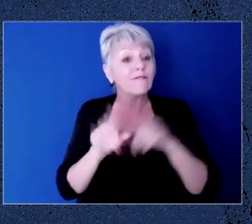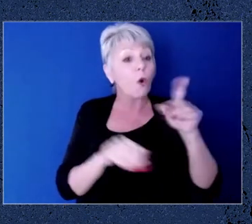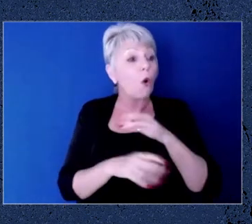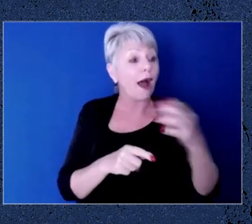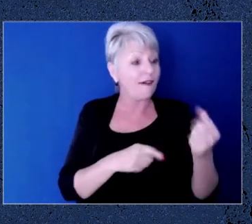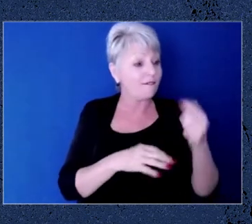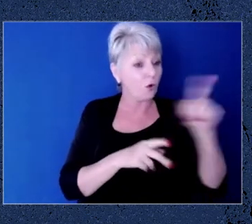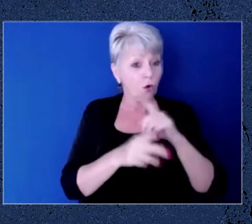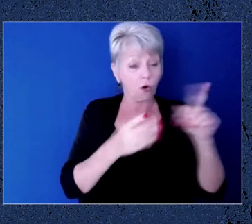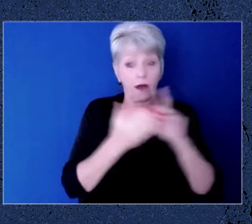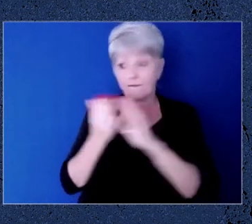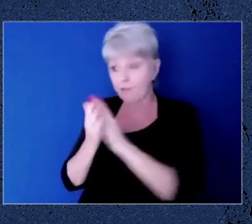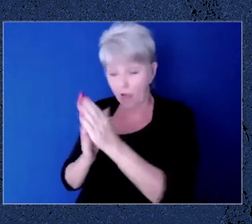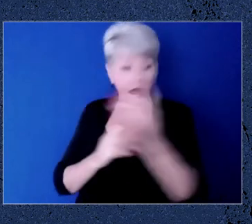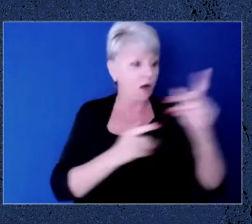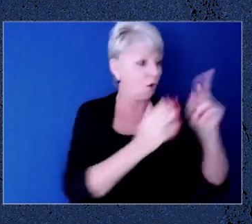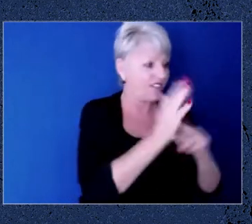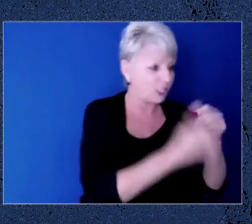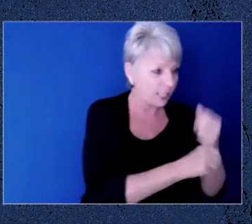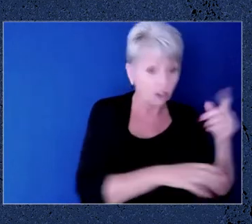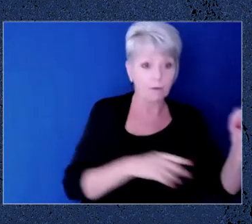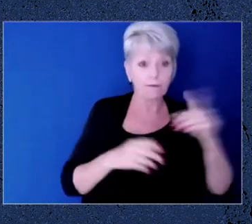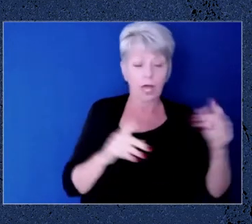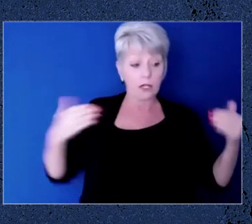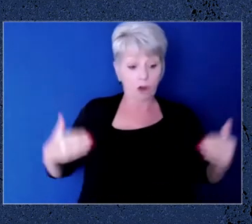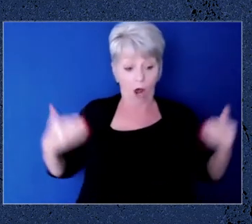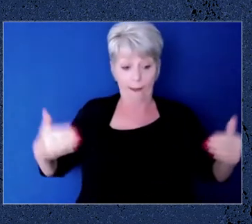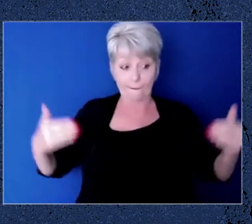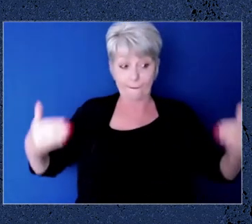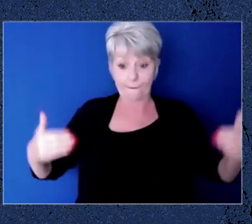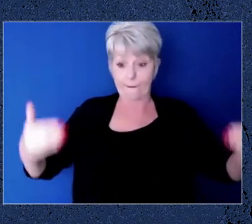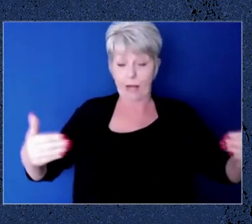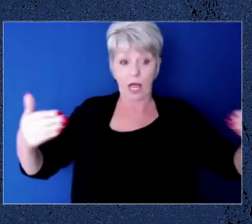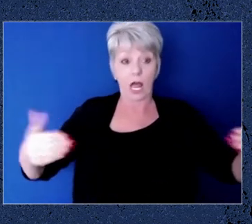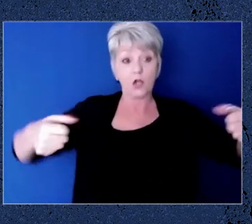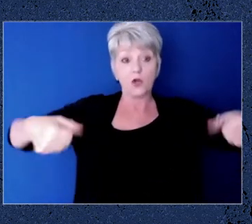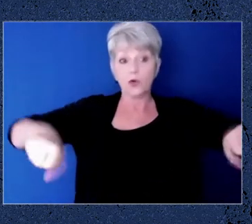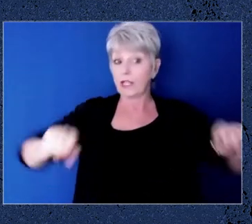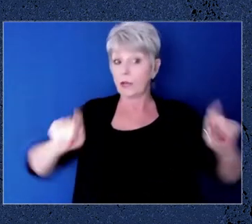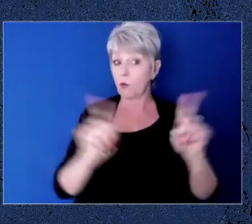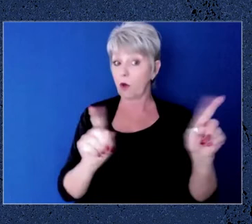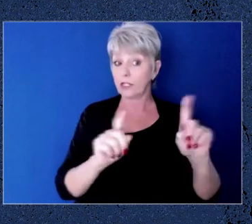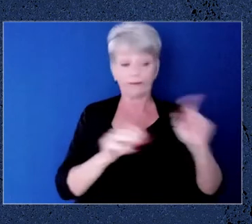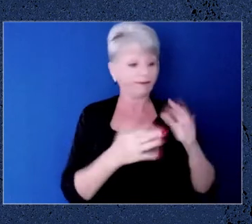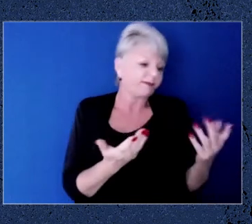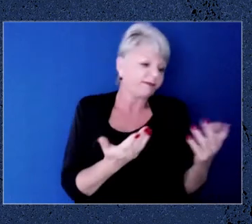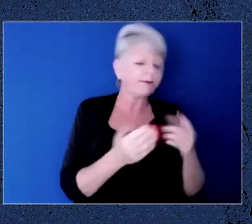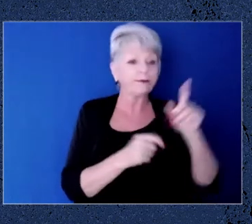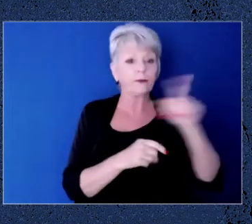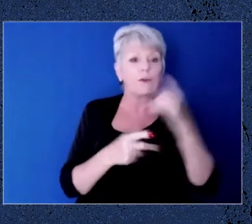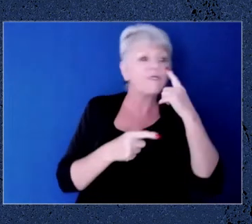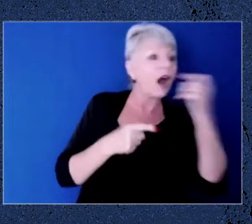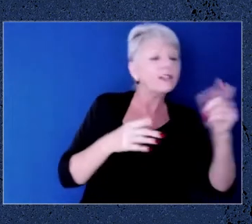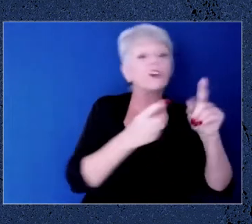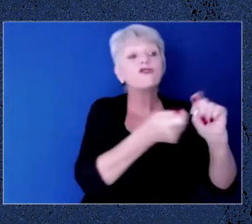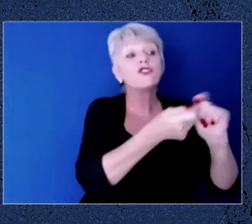for fire. And by doing that through time and using, you know, radioactive techniques like radiocarbon dating, other things, you can locate your changes in time.